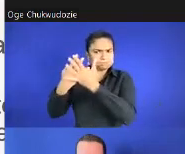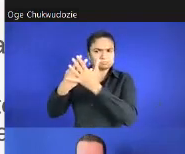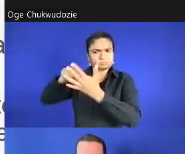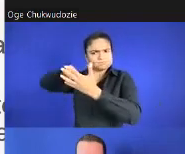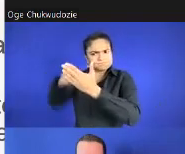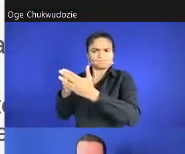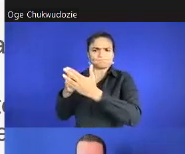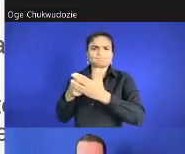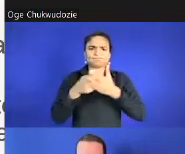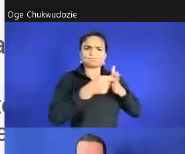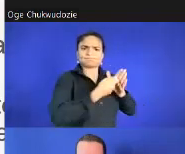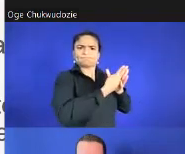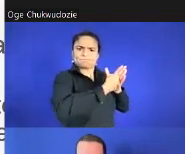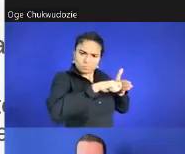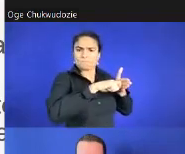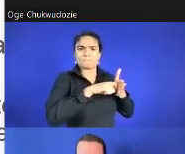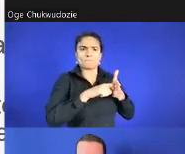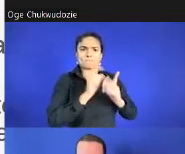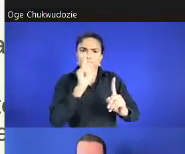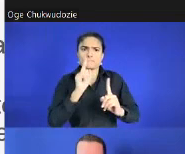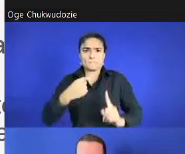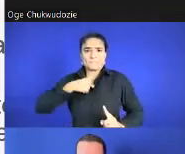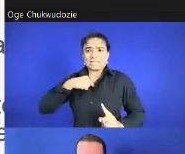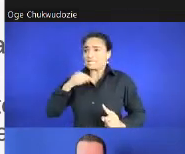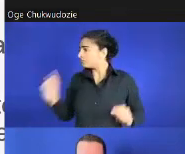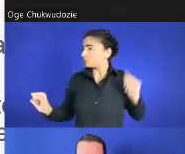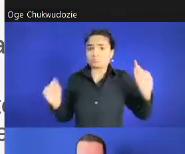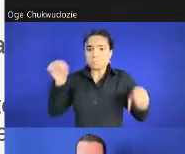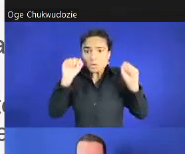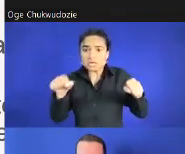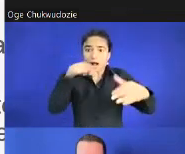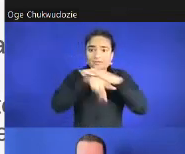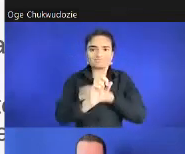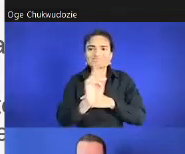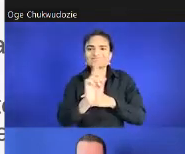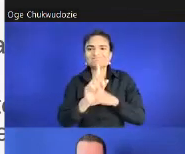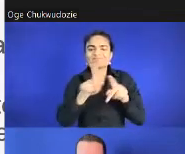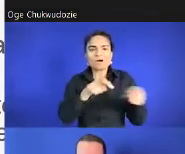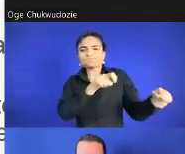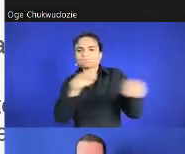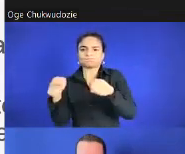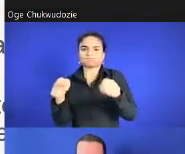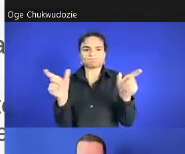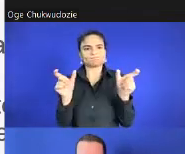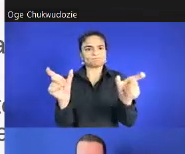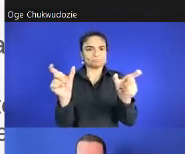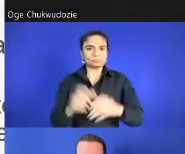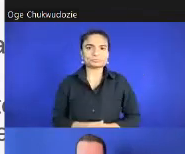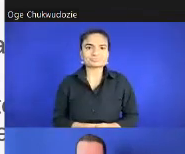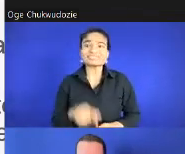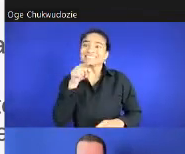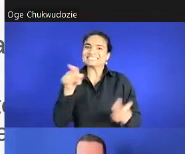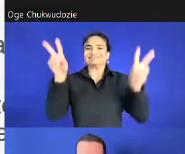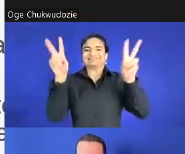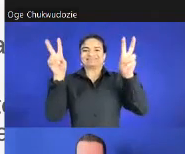is confidential. Then we need to also consider intersectionality as Oge